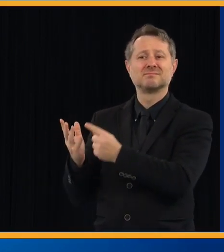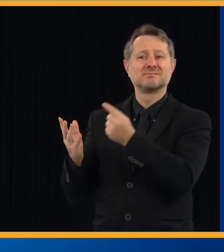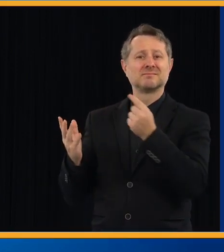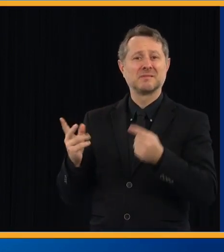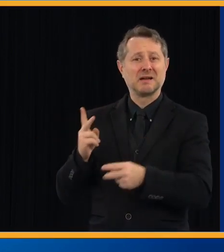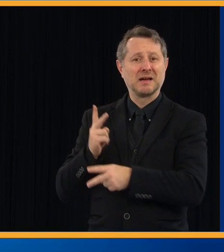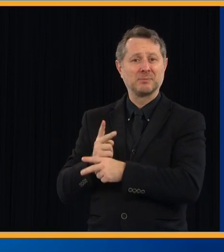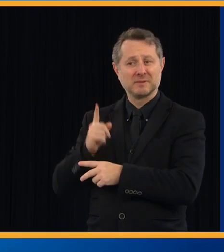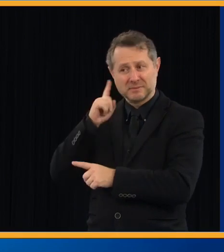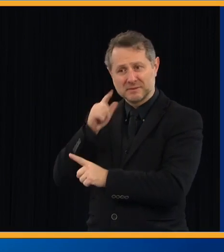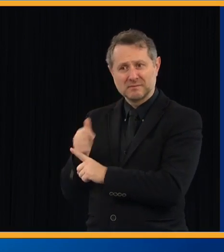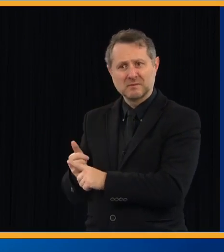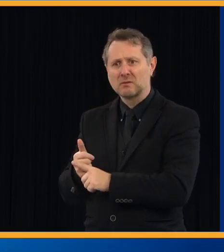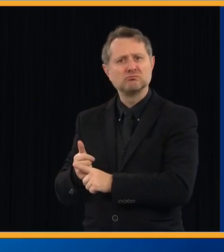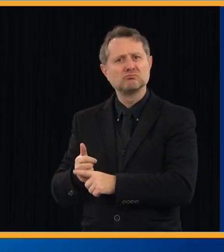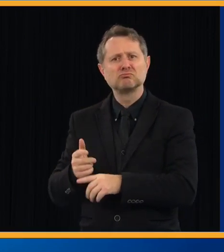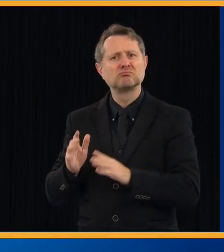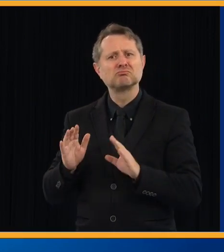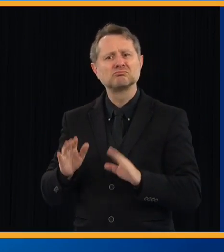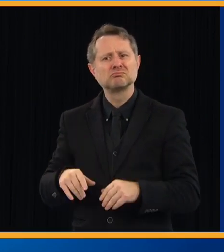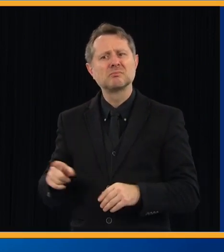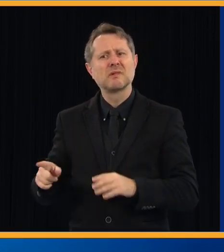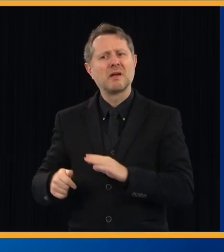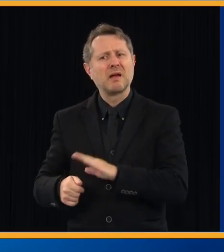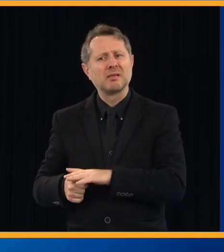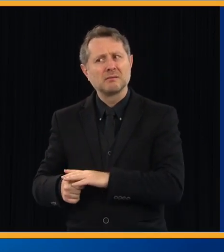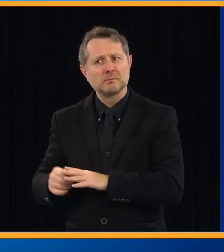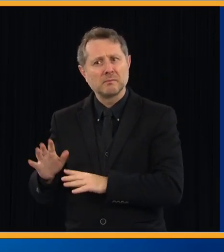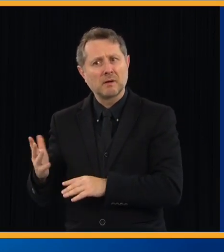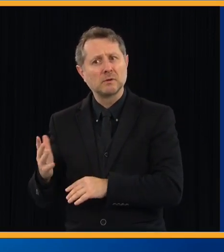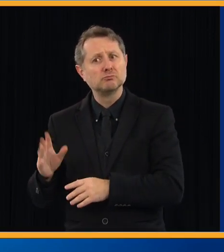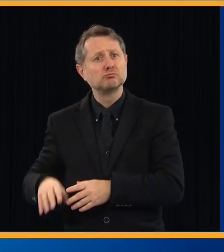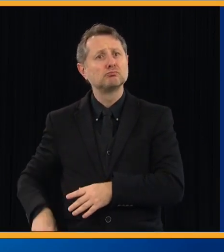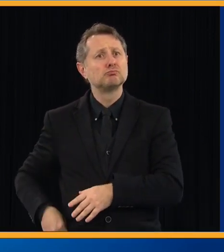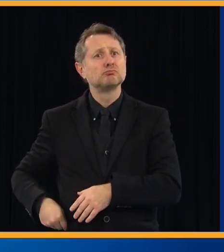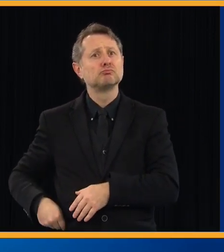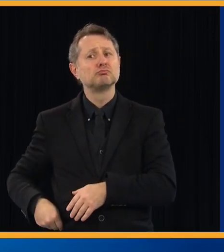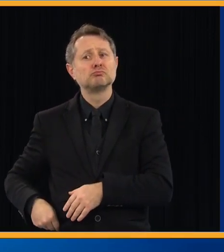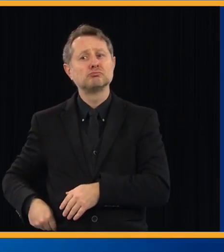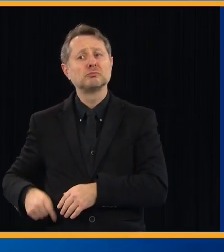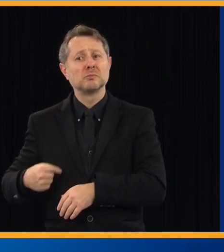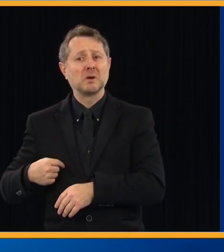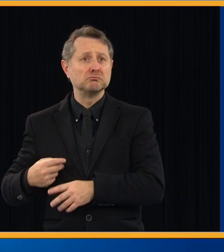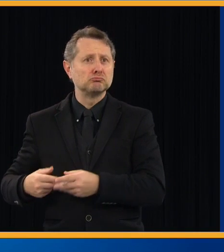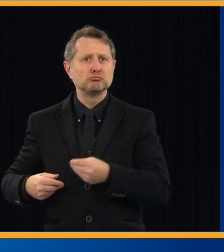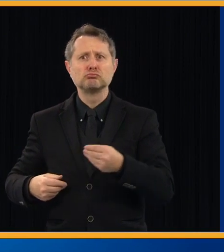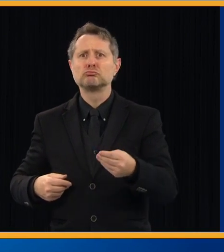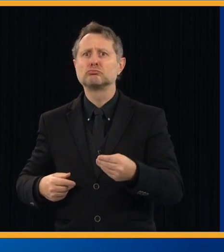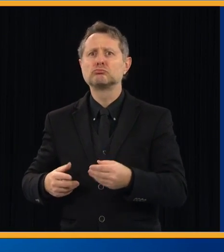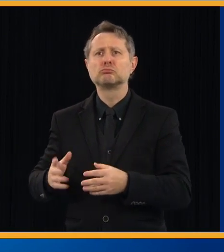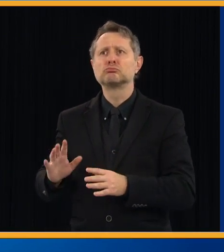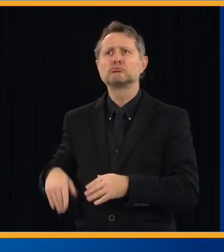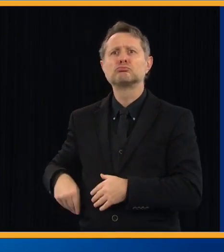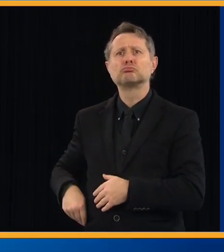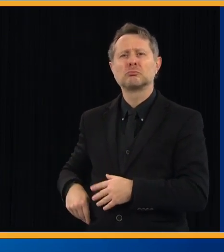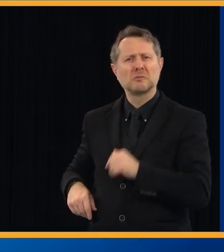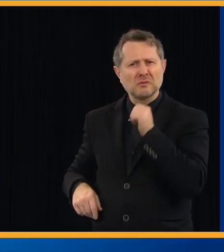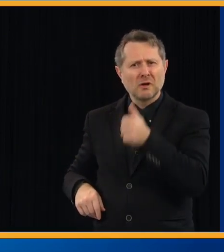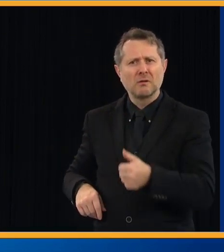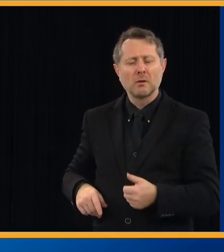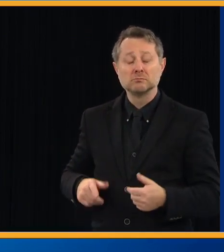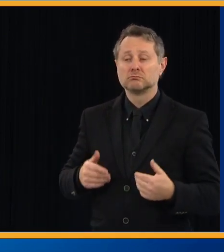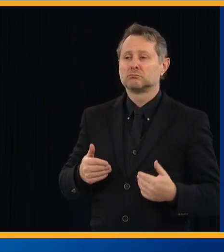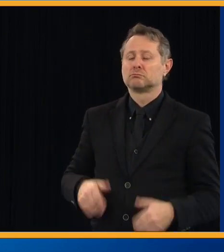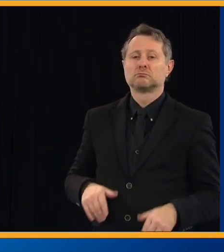5? Do you hide the 5 masks? Do you keep them for yourselves or others? No. You